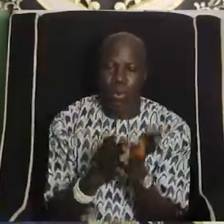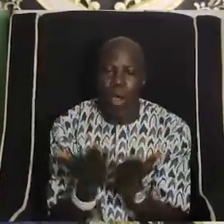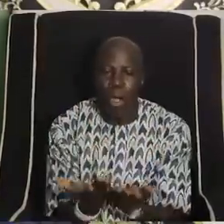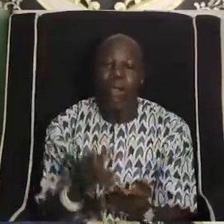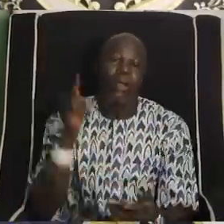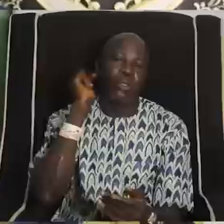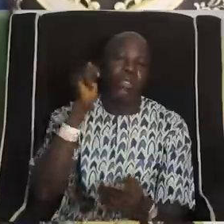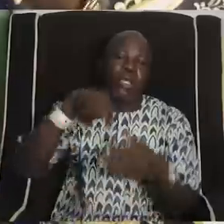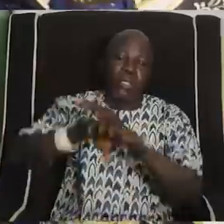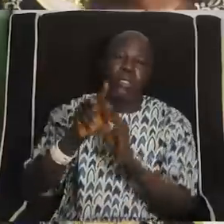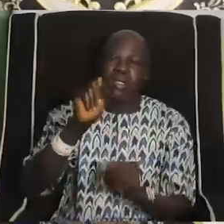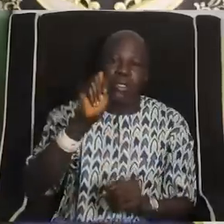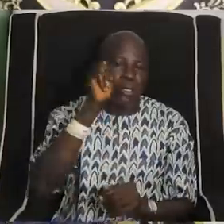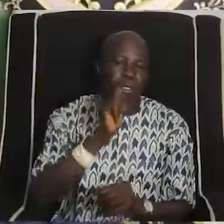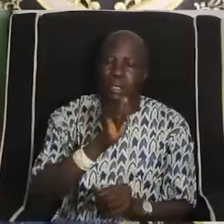Timothy says something that